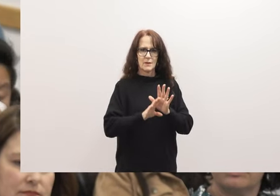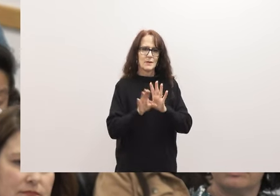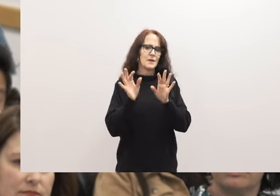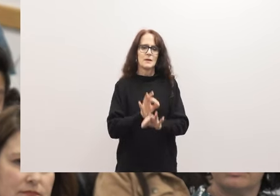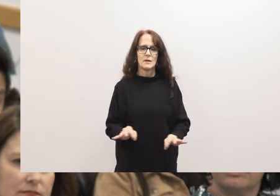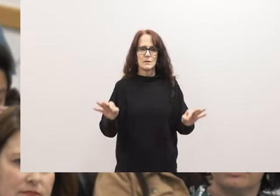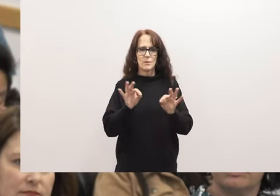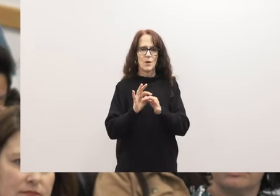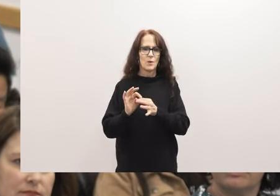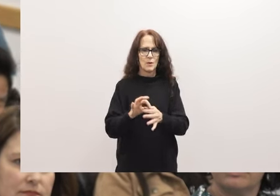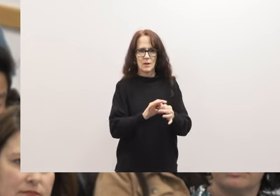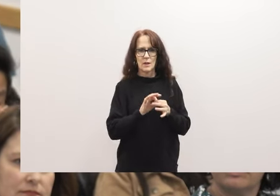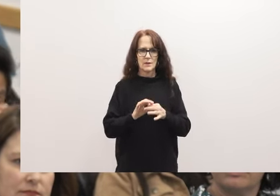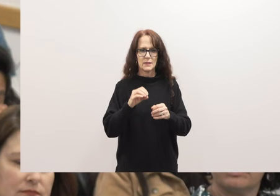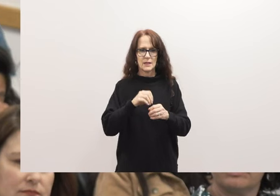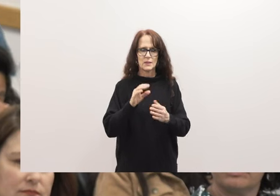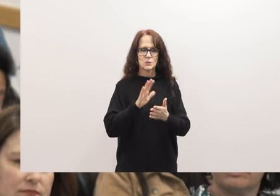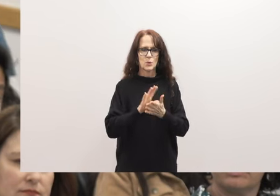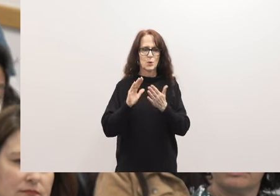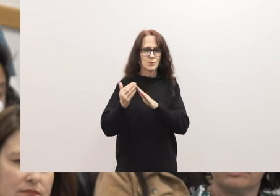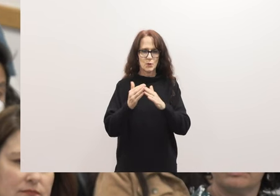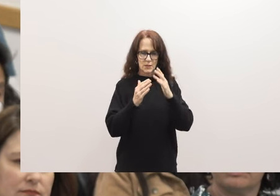meaningful relationships within school communities.